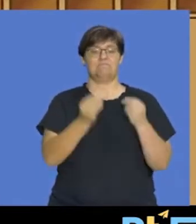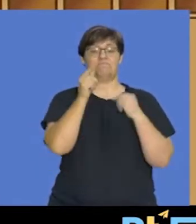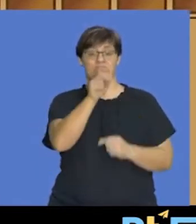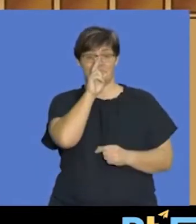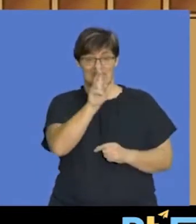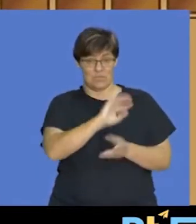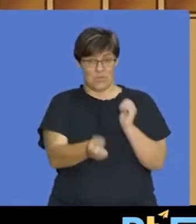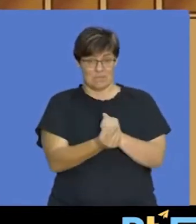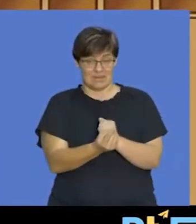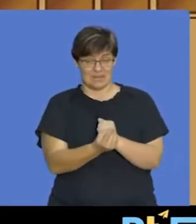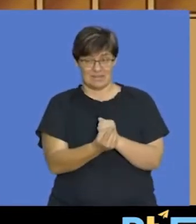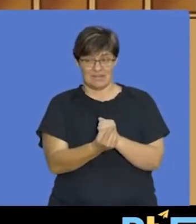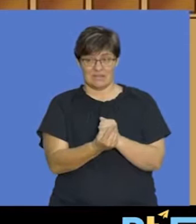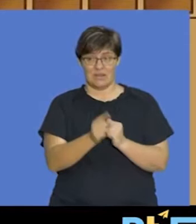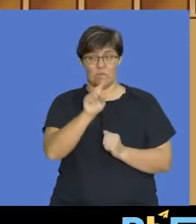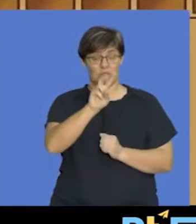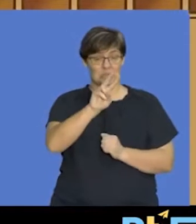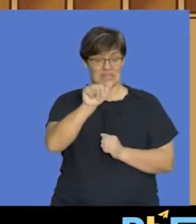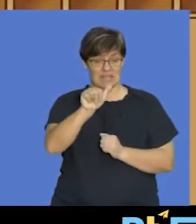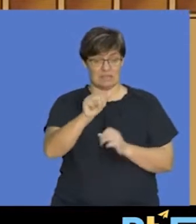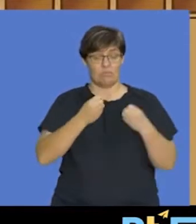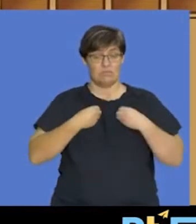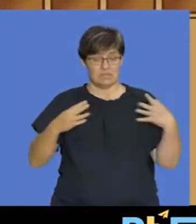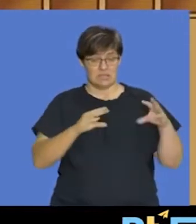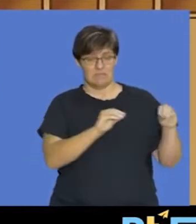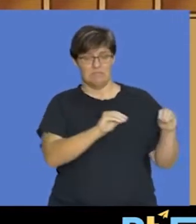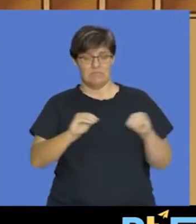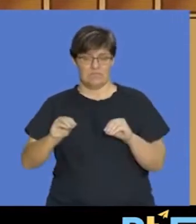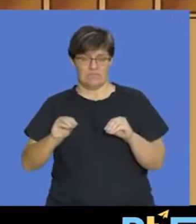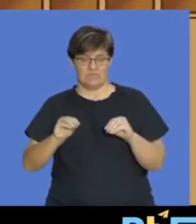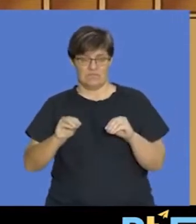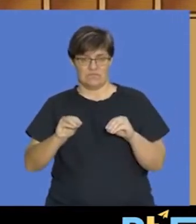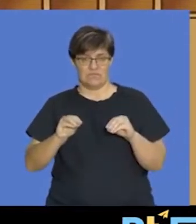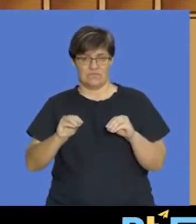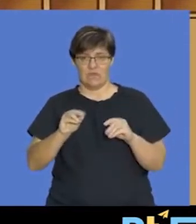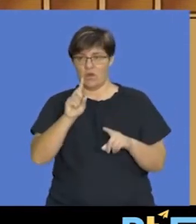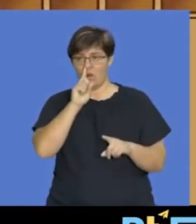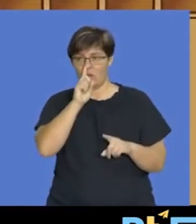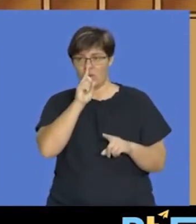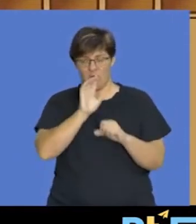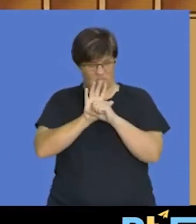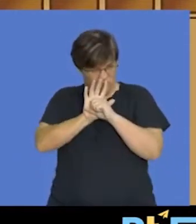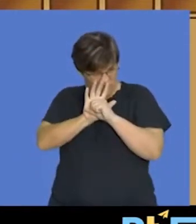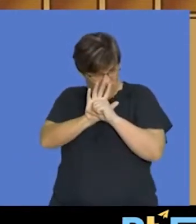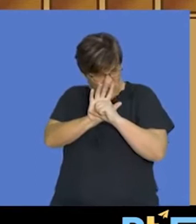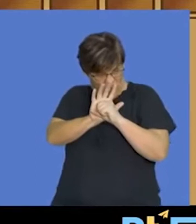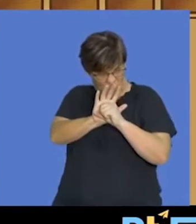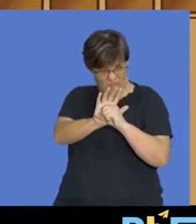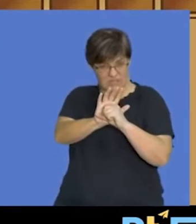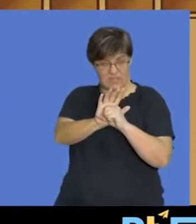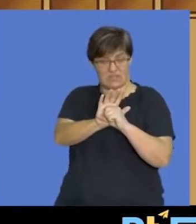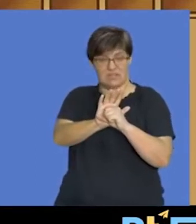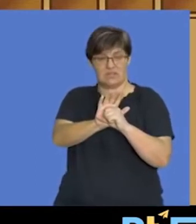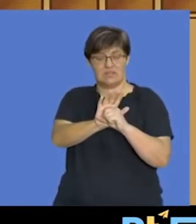did you see what just happened? Boxes started to move. Look at that force. Friction is